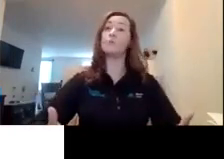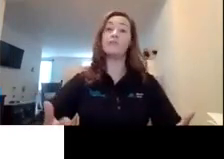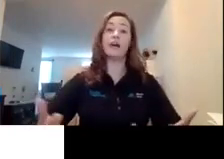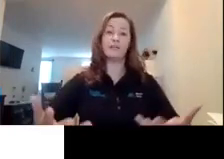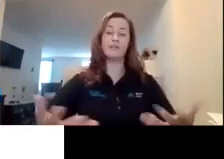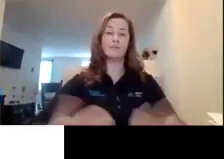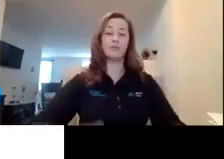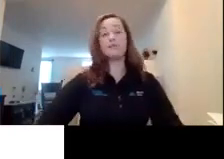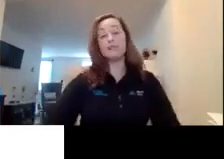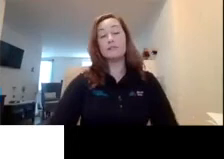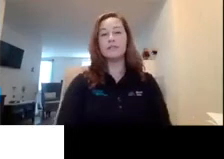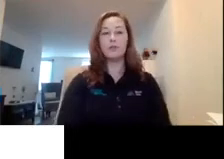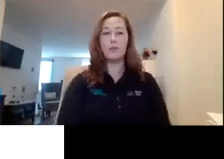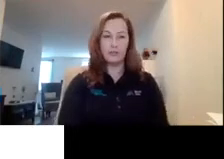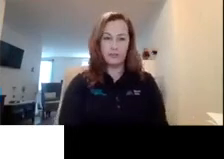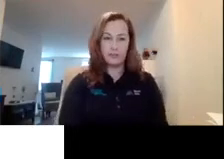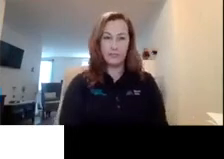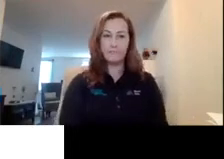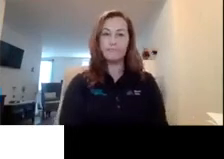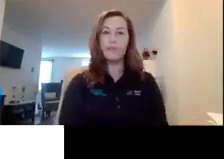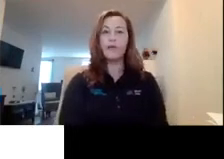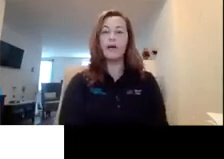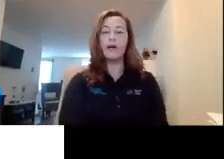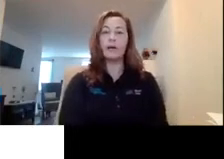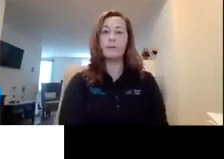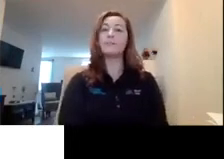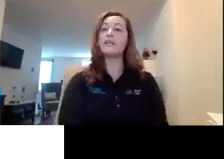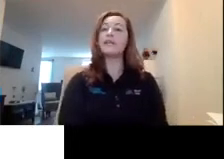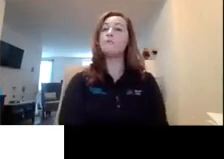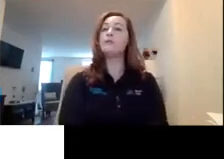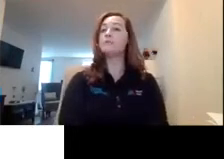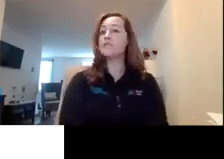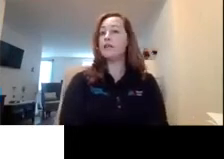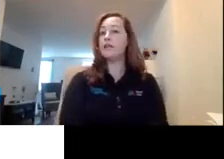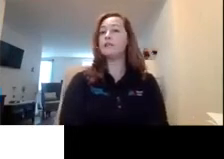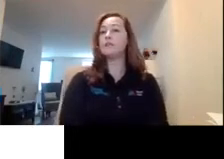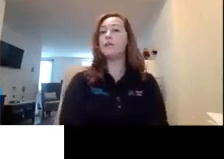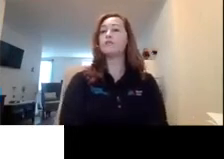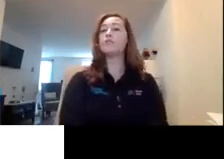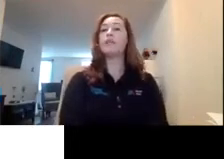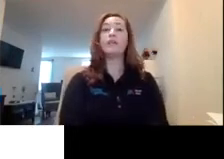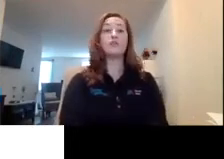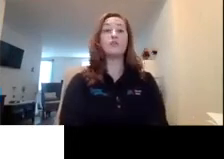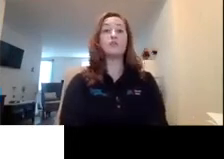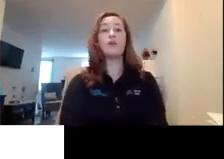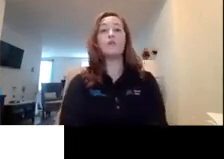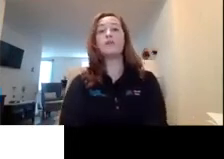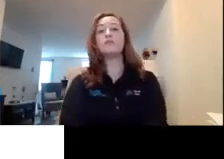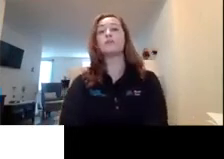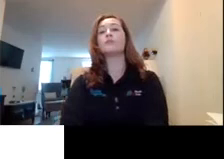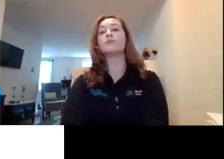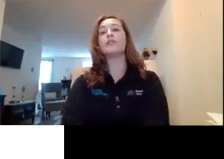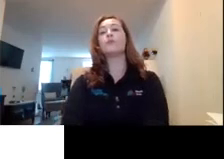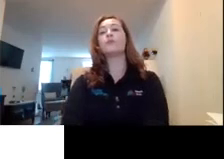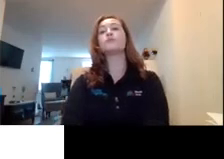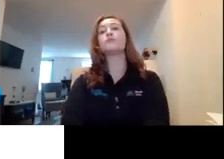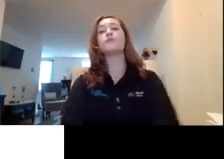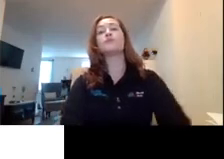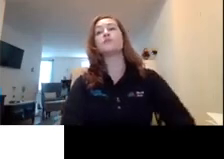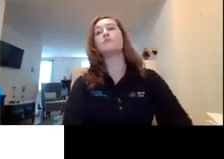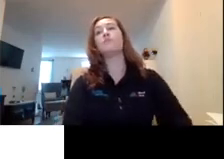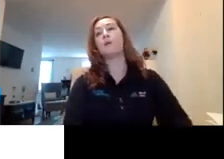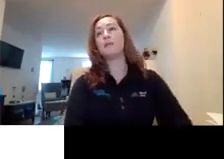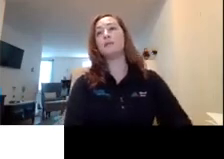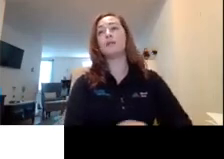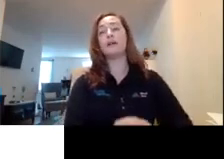we provide. And we have limited quantity, but they can be obtained at the Patient Relations Office or the Language